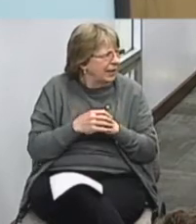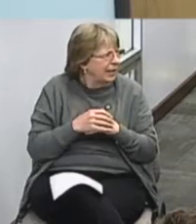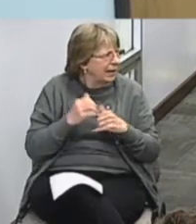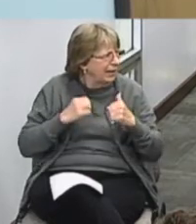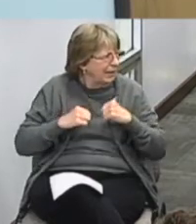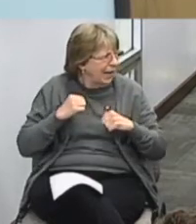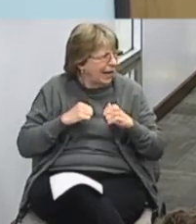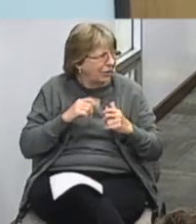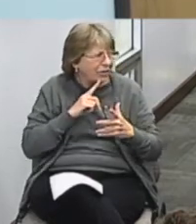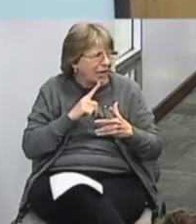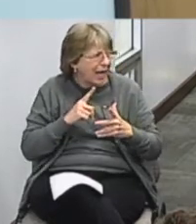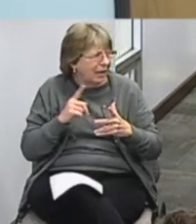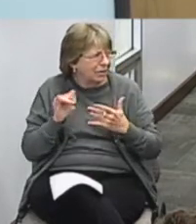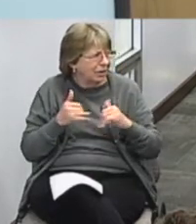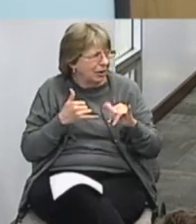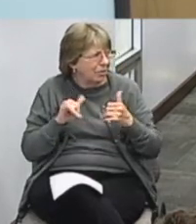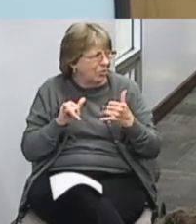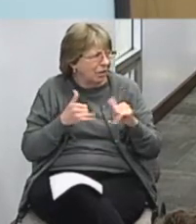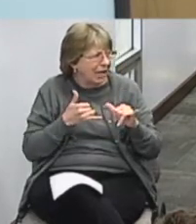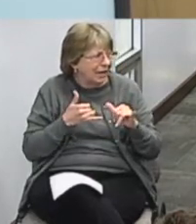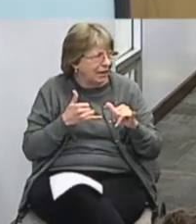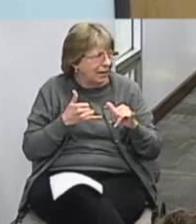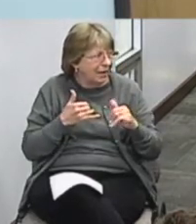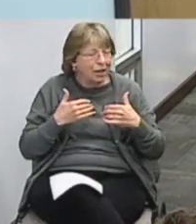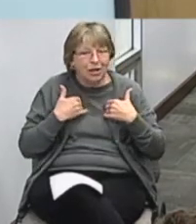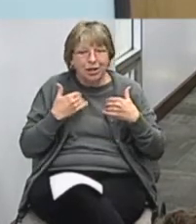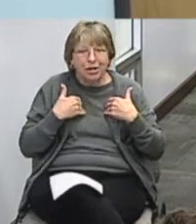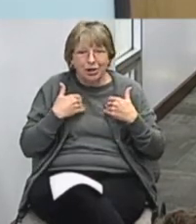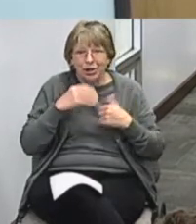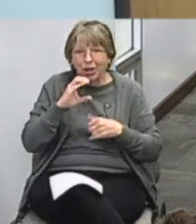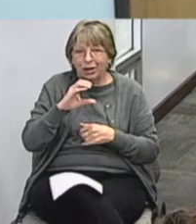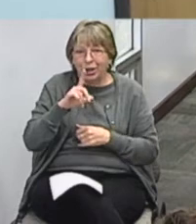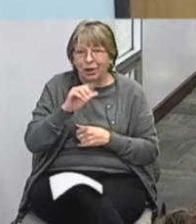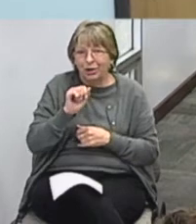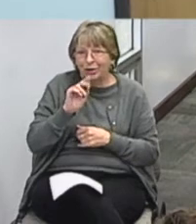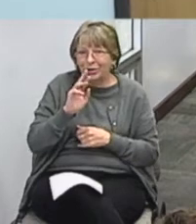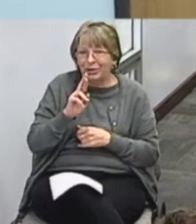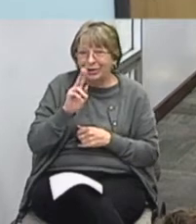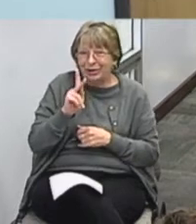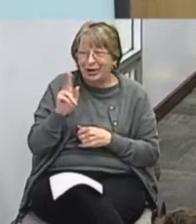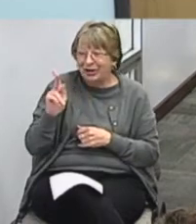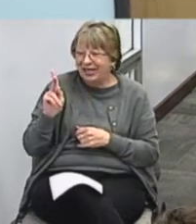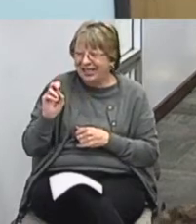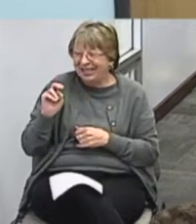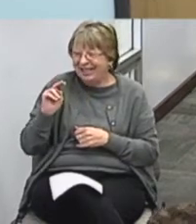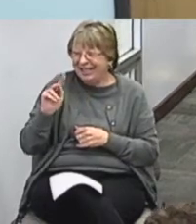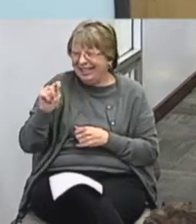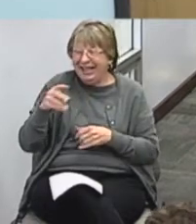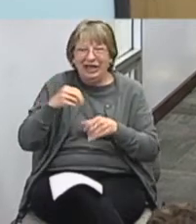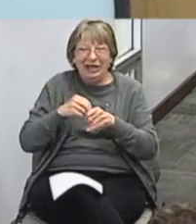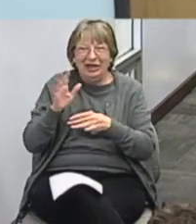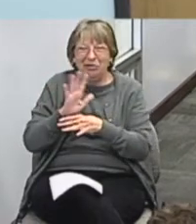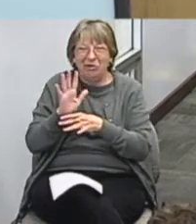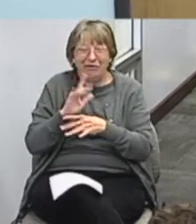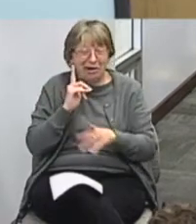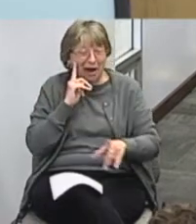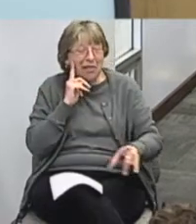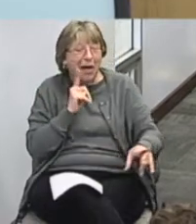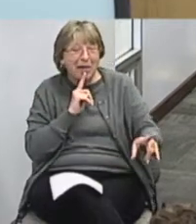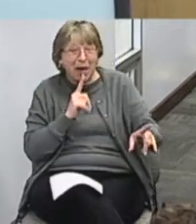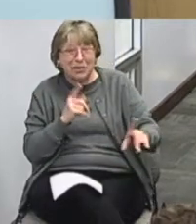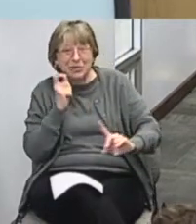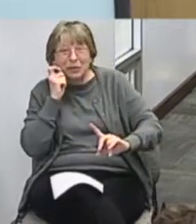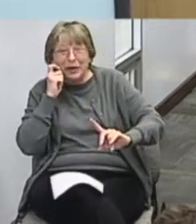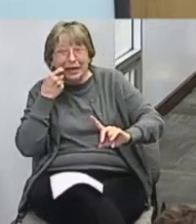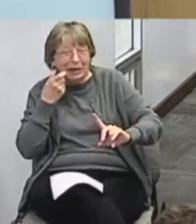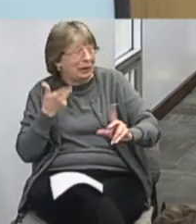actor that actually played Baby Clark Kent in the original Superman movie, which I thought was really cool to get on there. He's